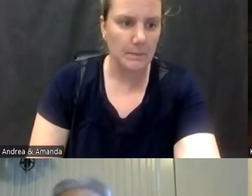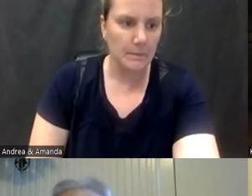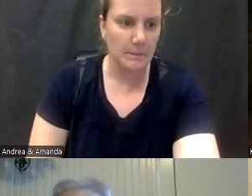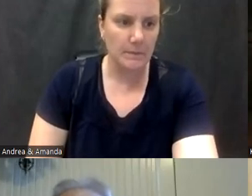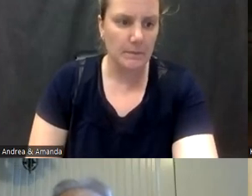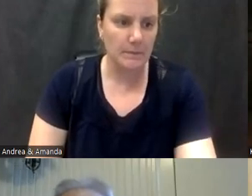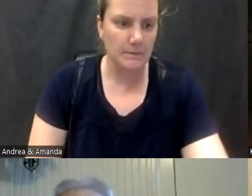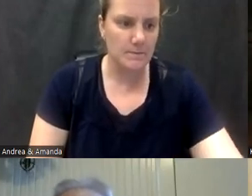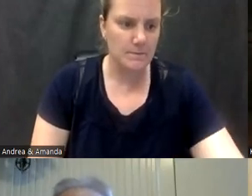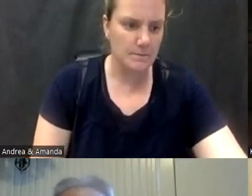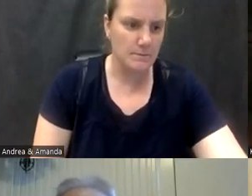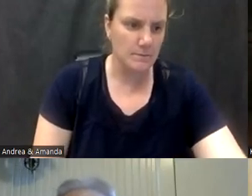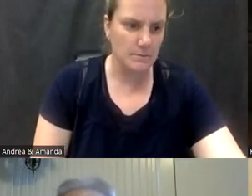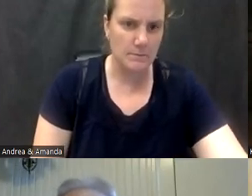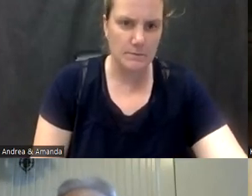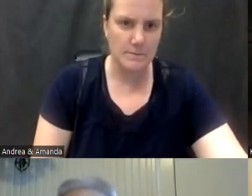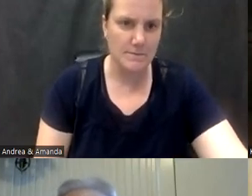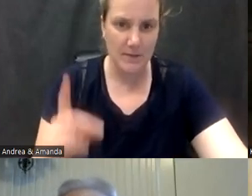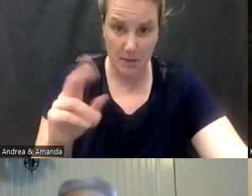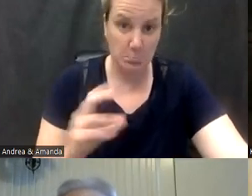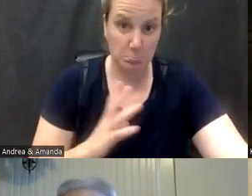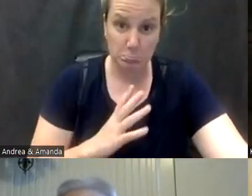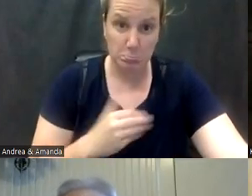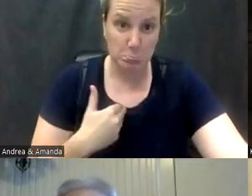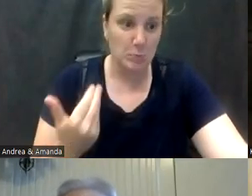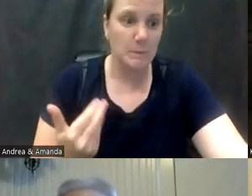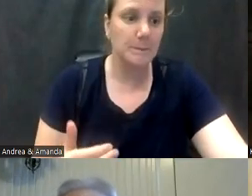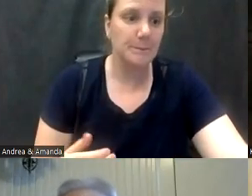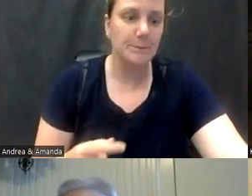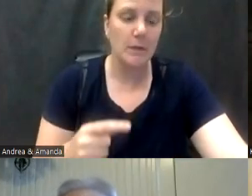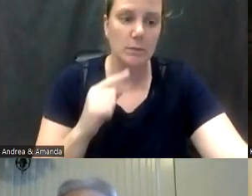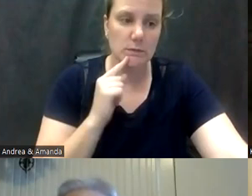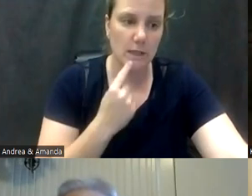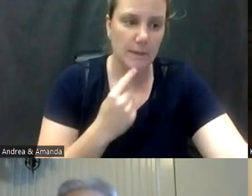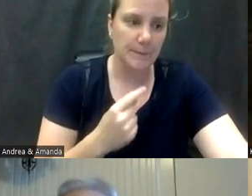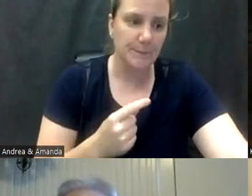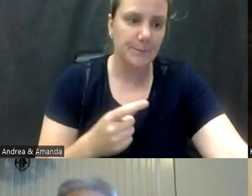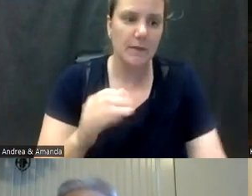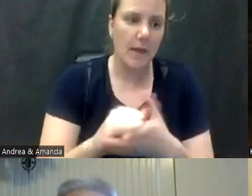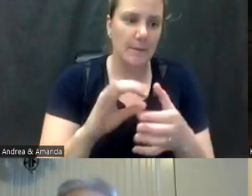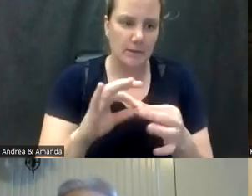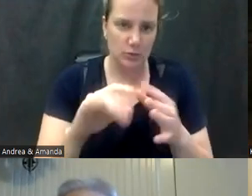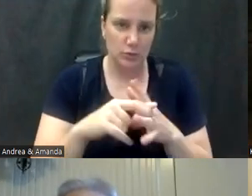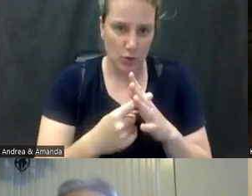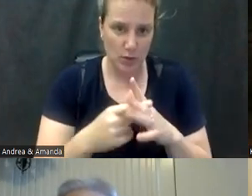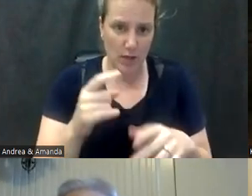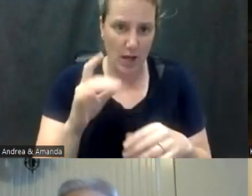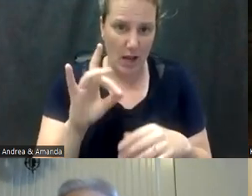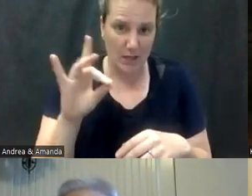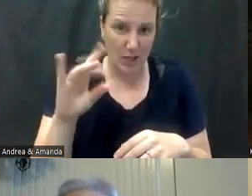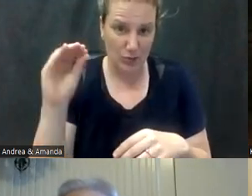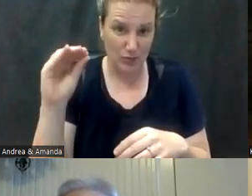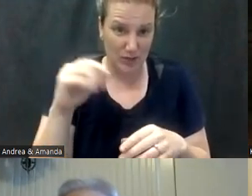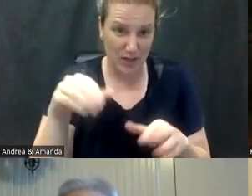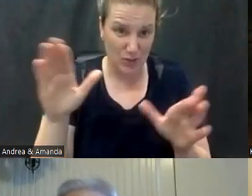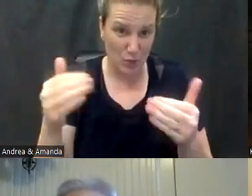I can go. Dan. But I'm going to start by saying, as I mentioned, as the meeting was getting started, it's 88 degrees in the room that I'm